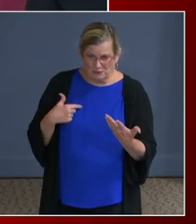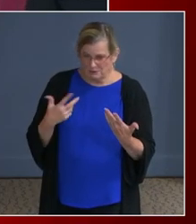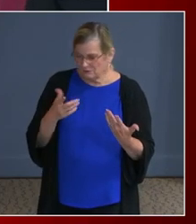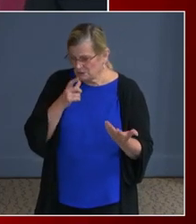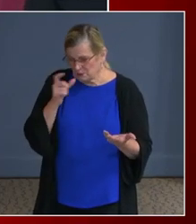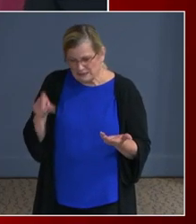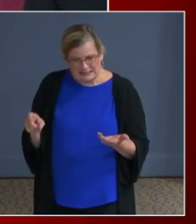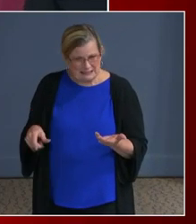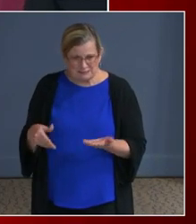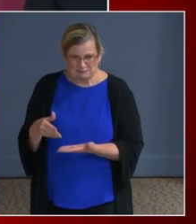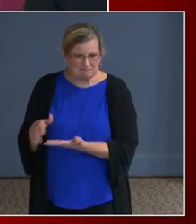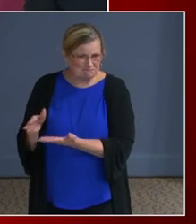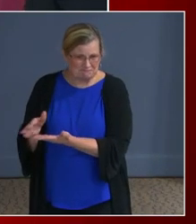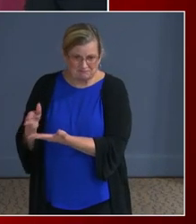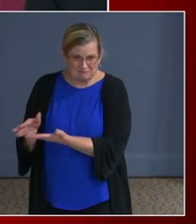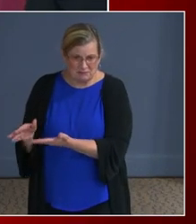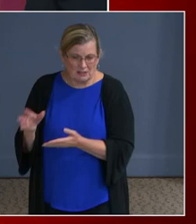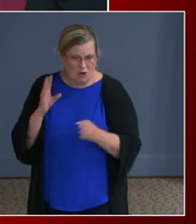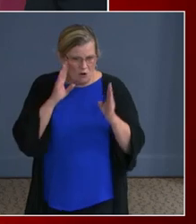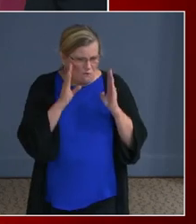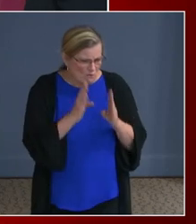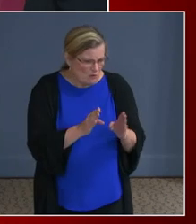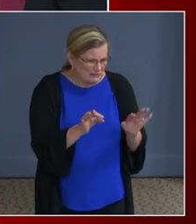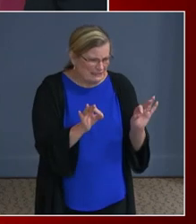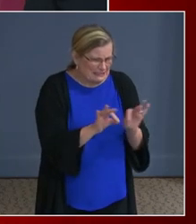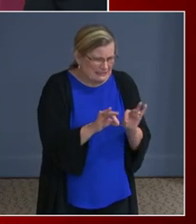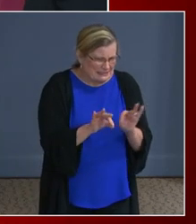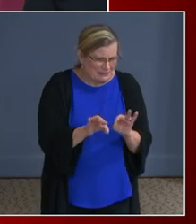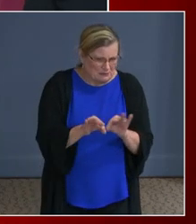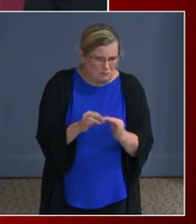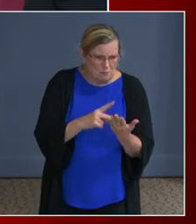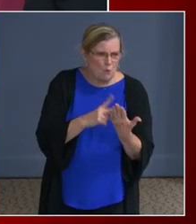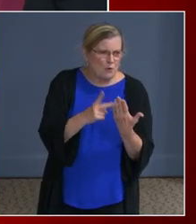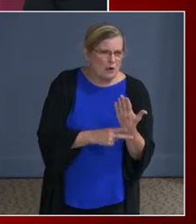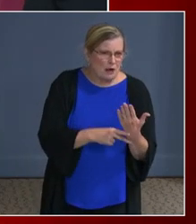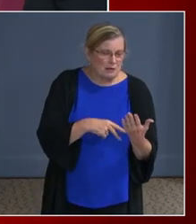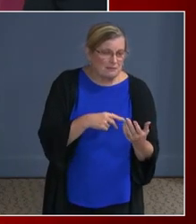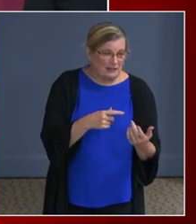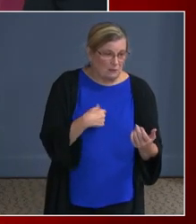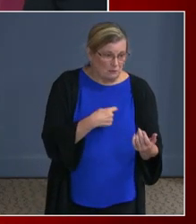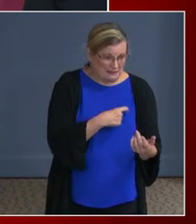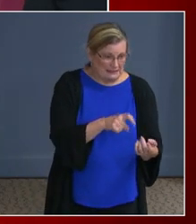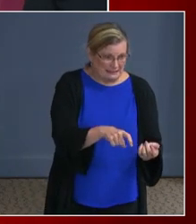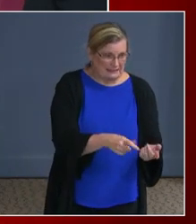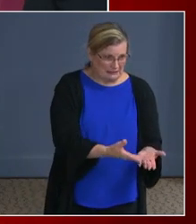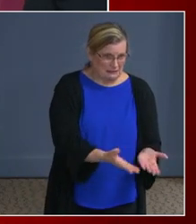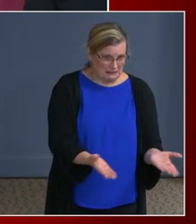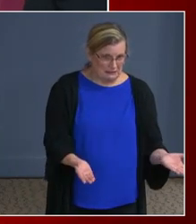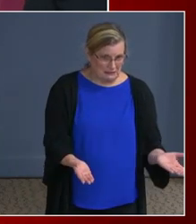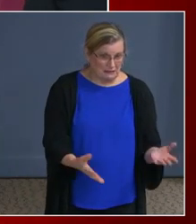very important and mean a lot to the prosperity of the district. So additional cuts